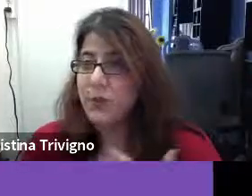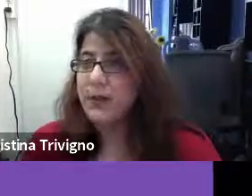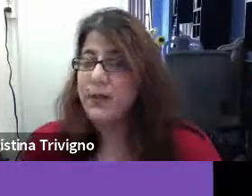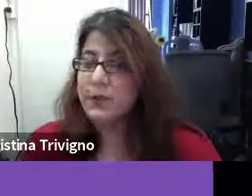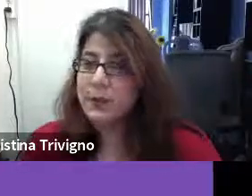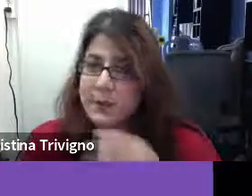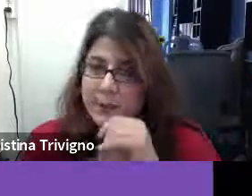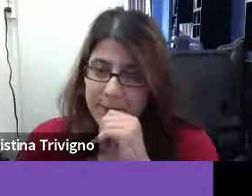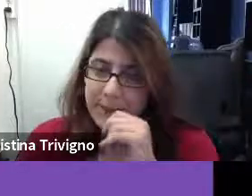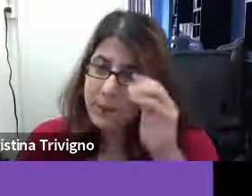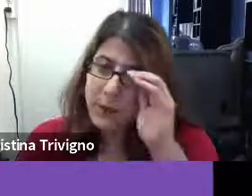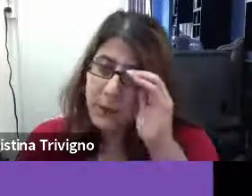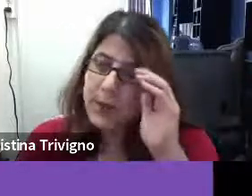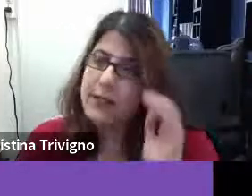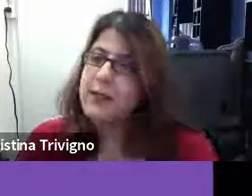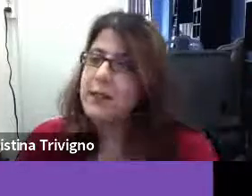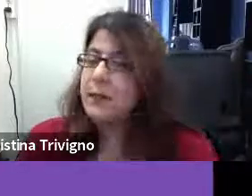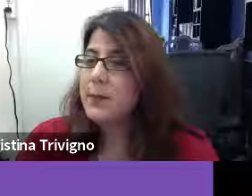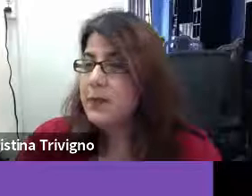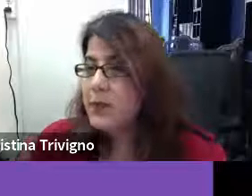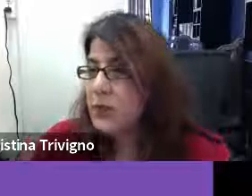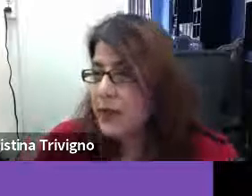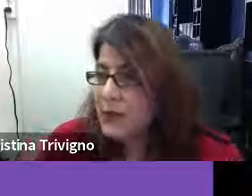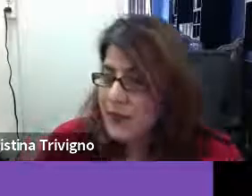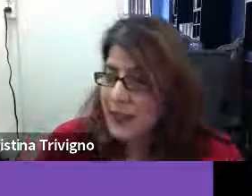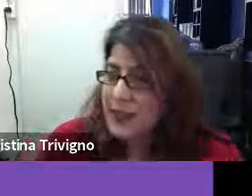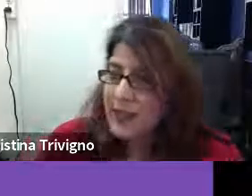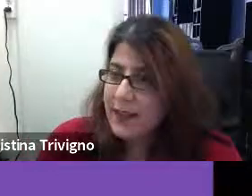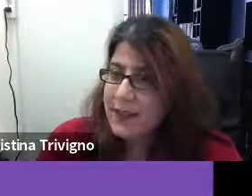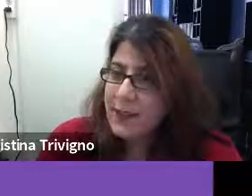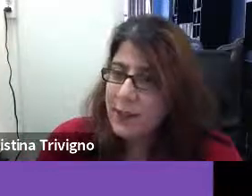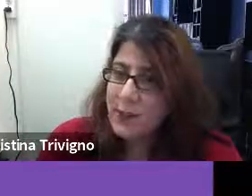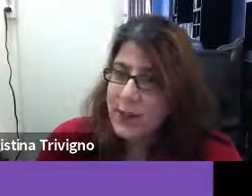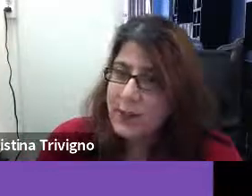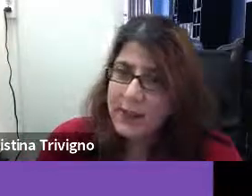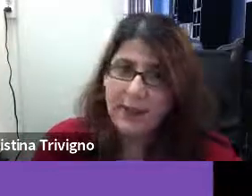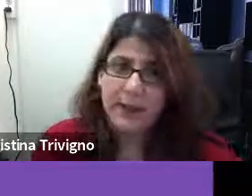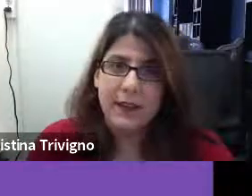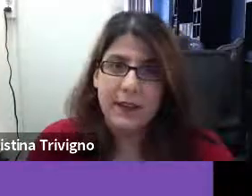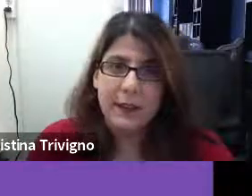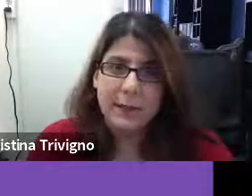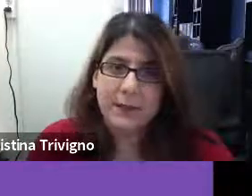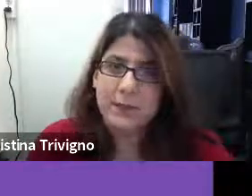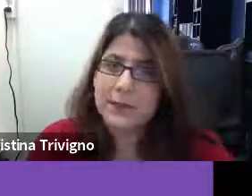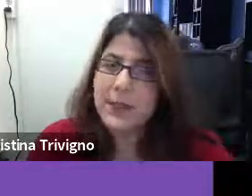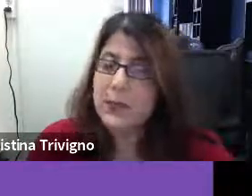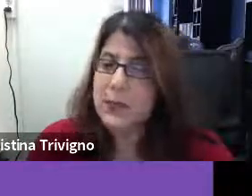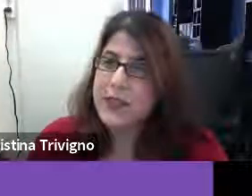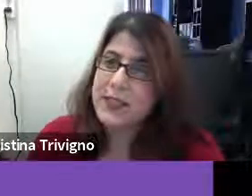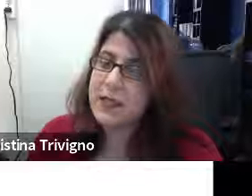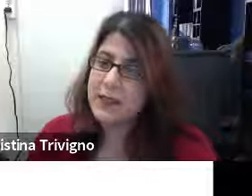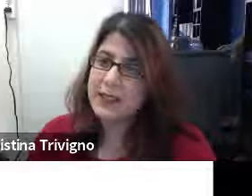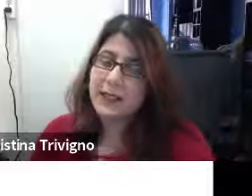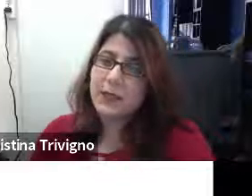start right at your performance. People have to know about your event, and one way we can